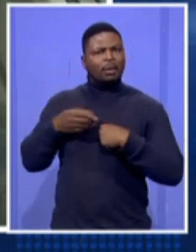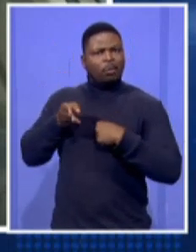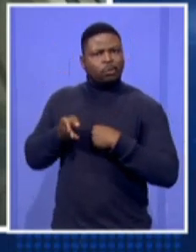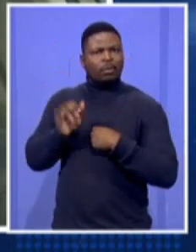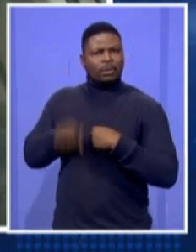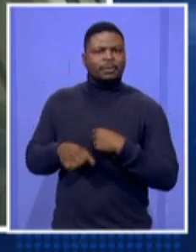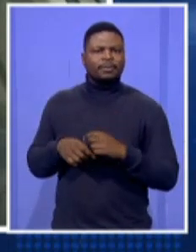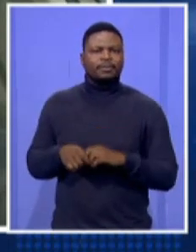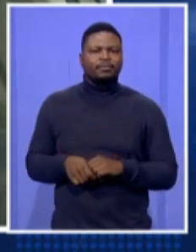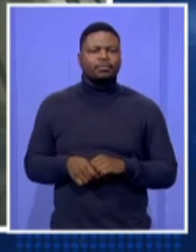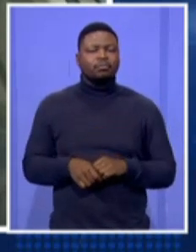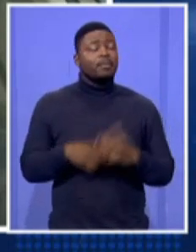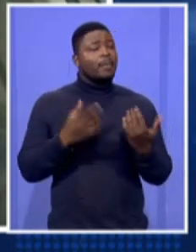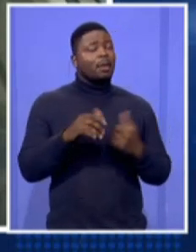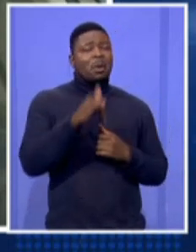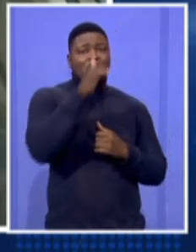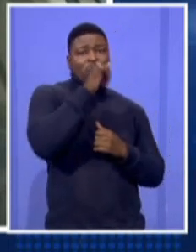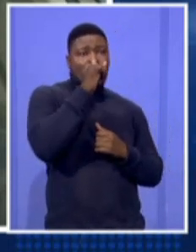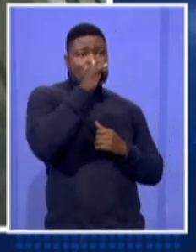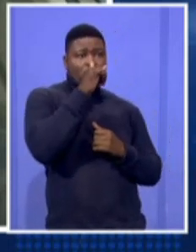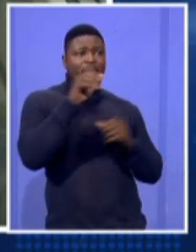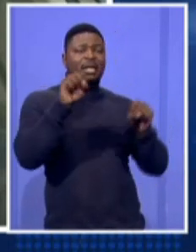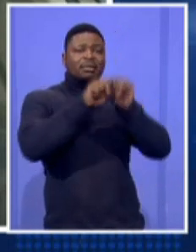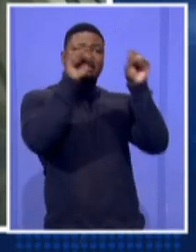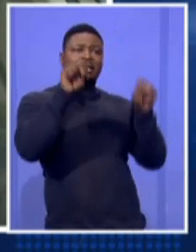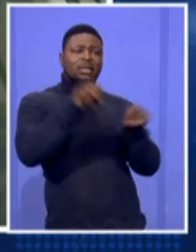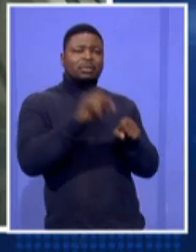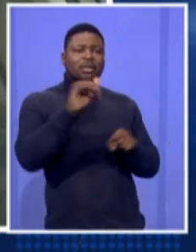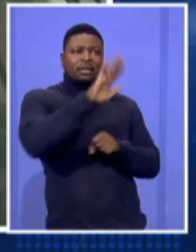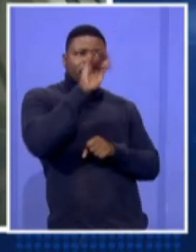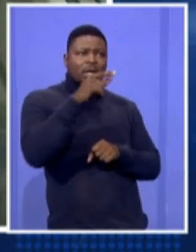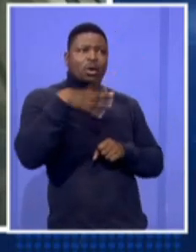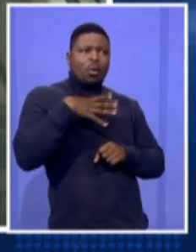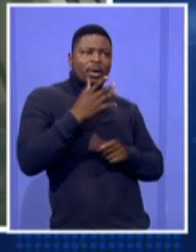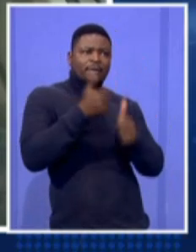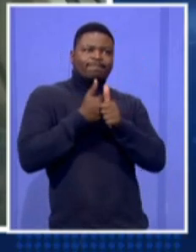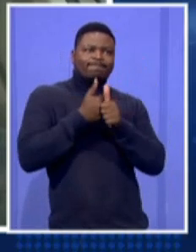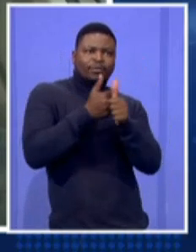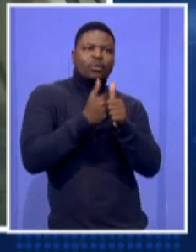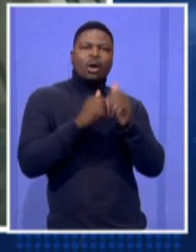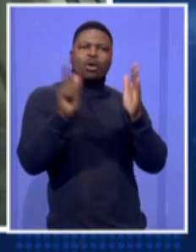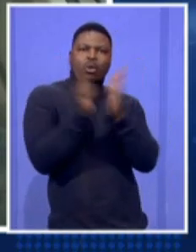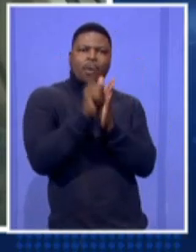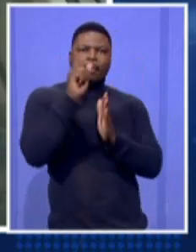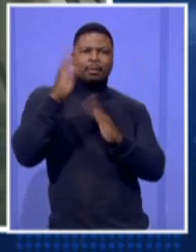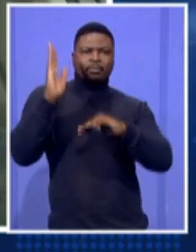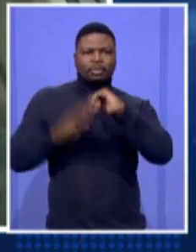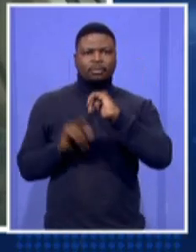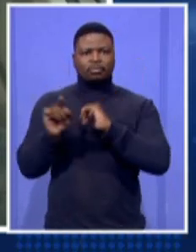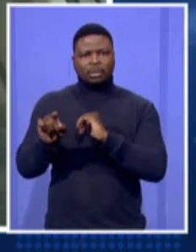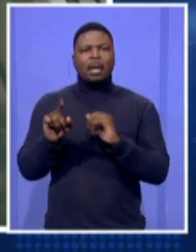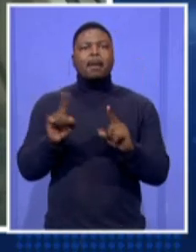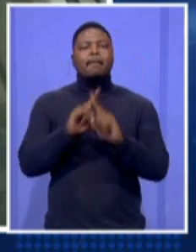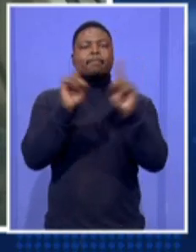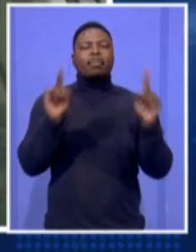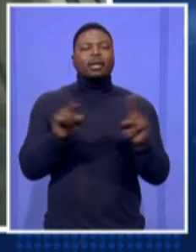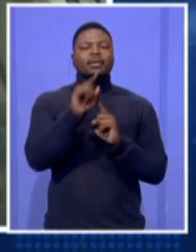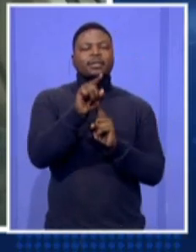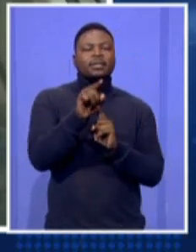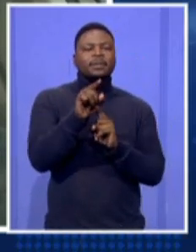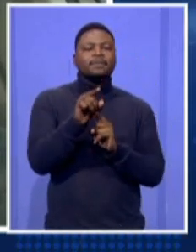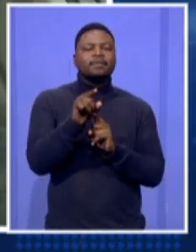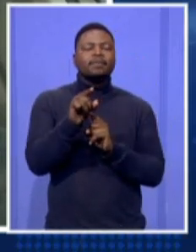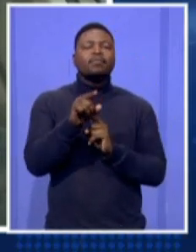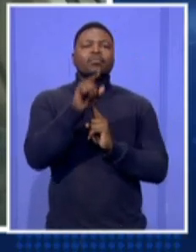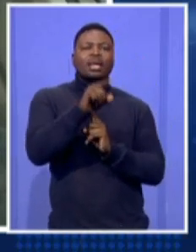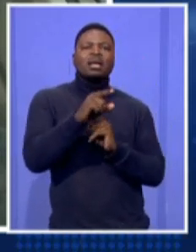for the criminal justice system to run its course, but on the other hand, it's the grave activities,